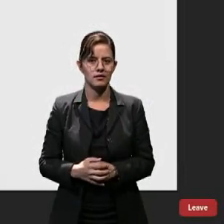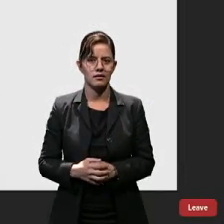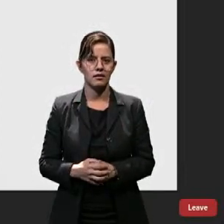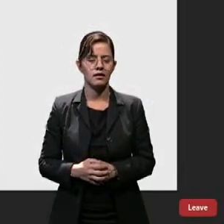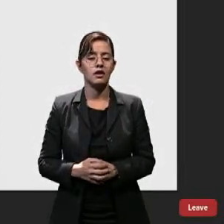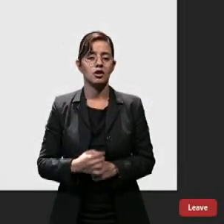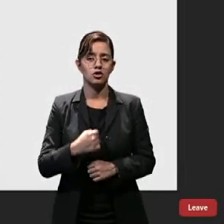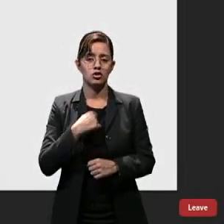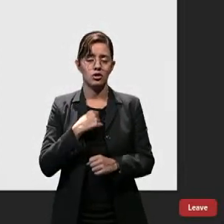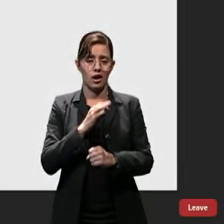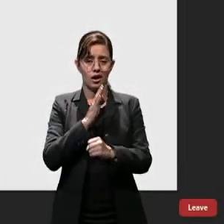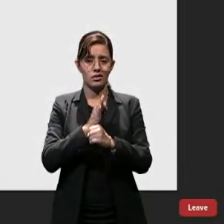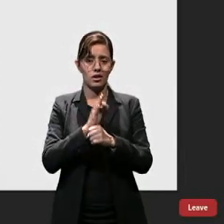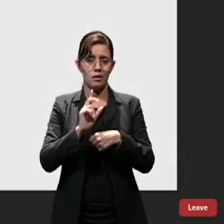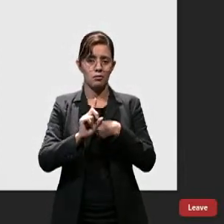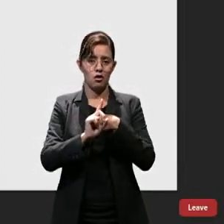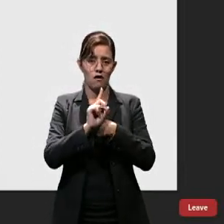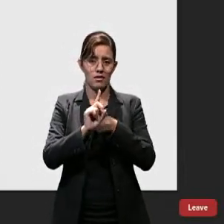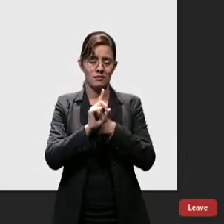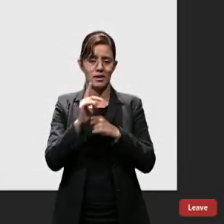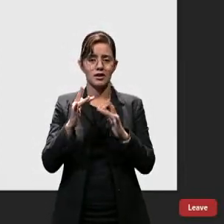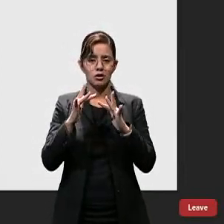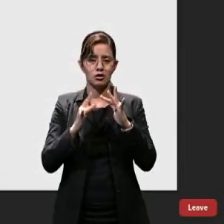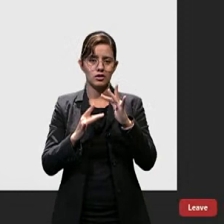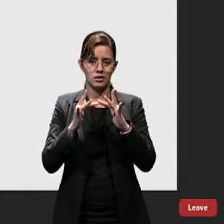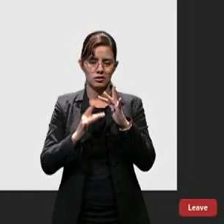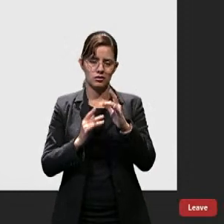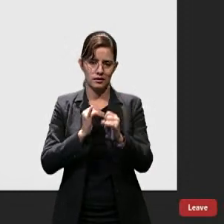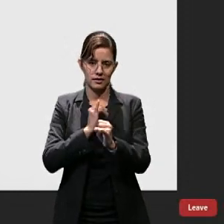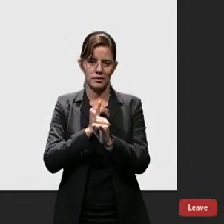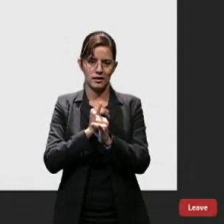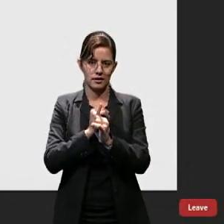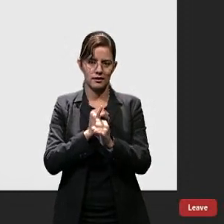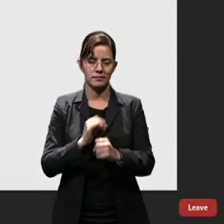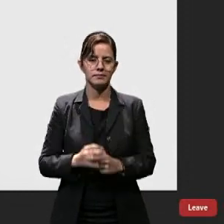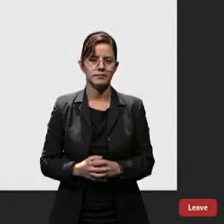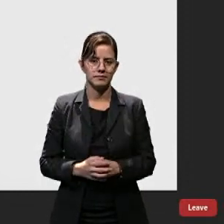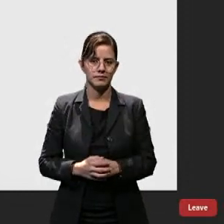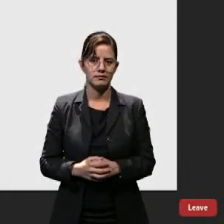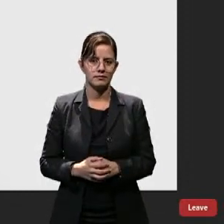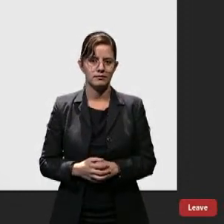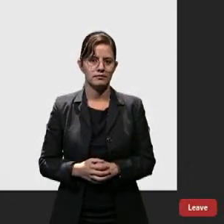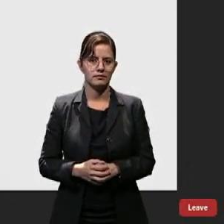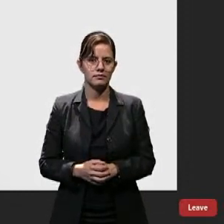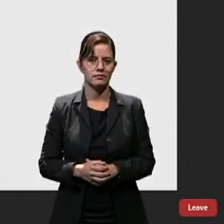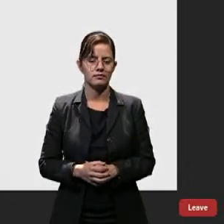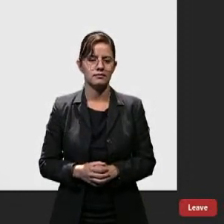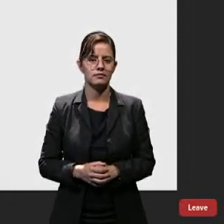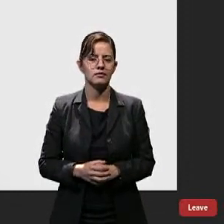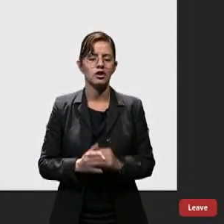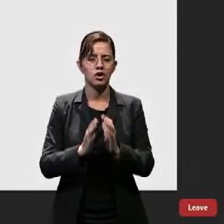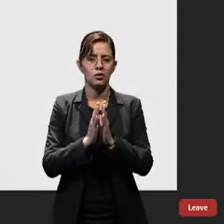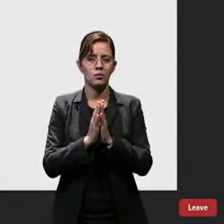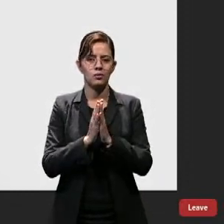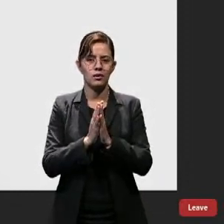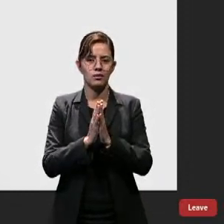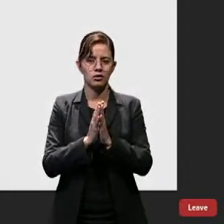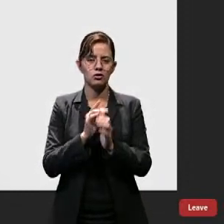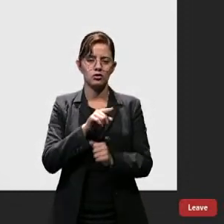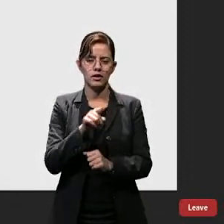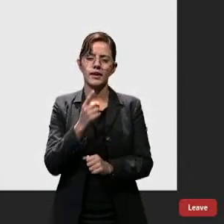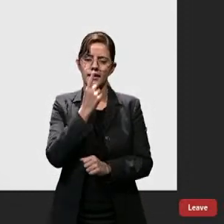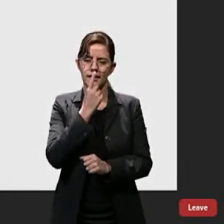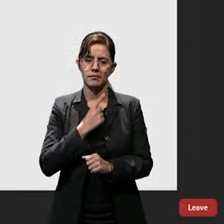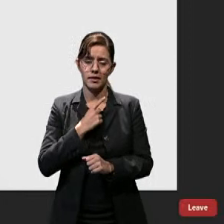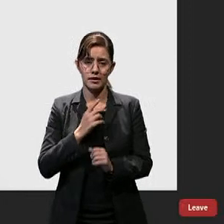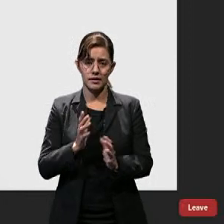issues, so I might that may surface, and please let me know, and I'll turn off my video to help with that. It's